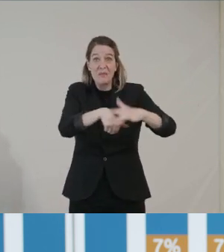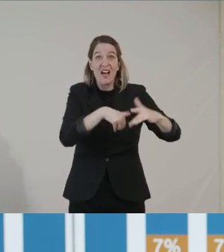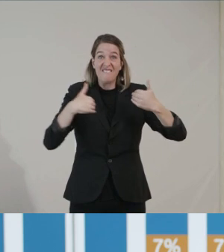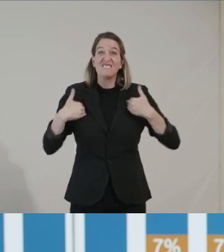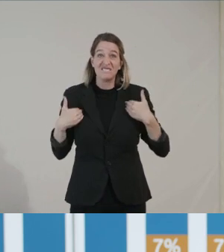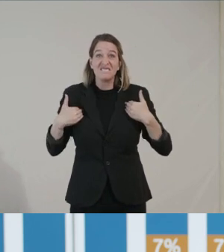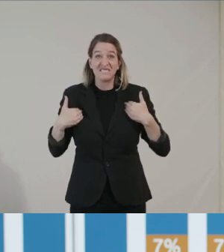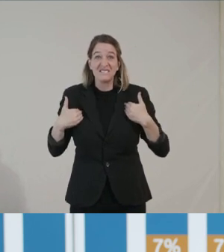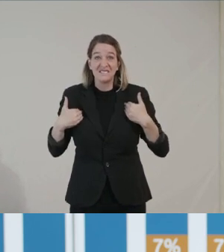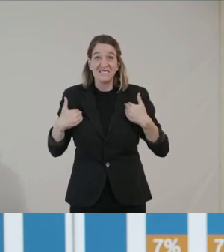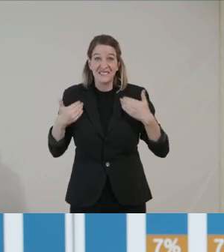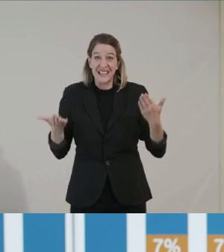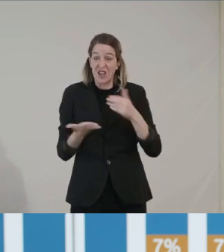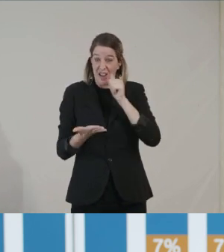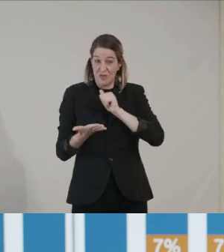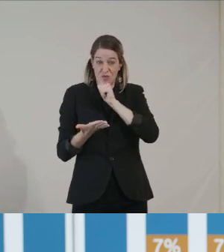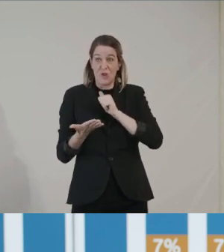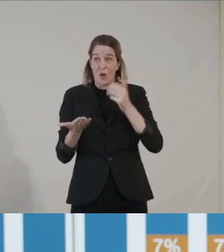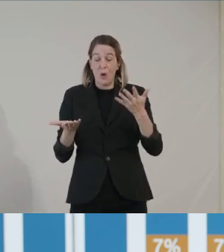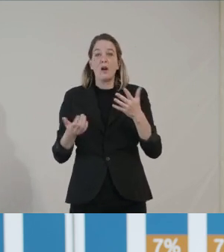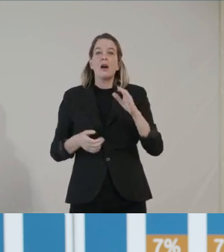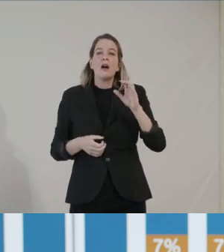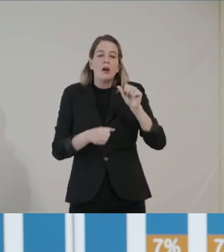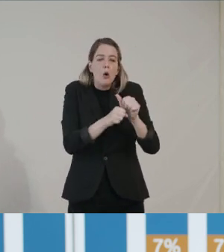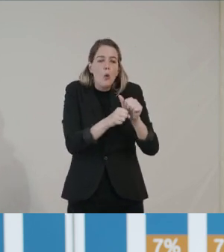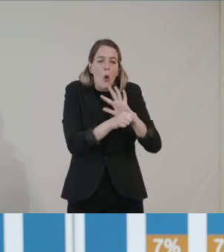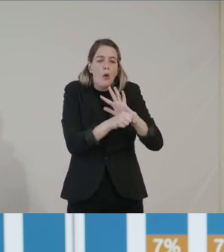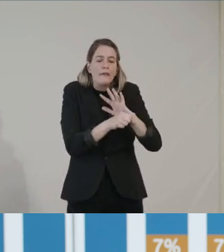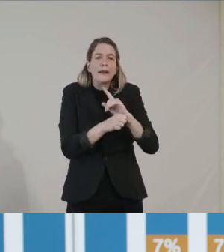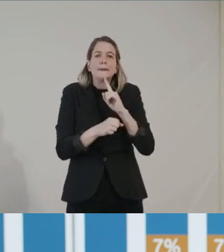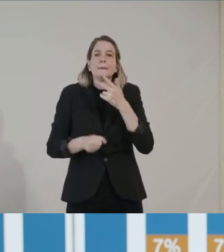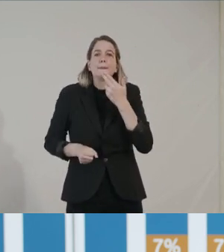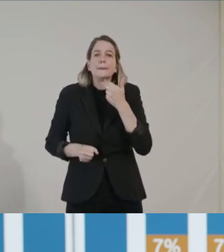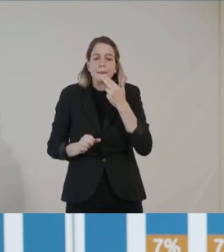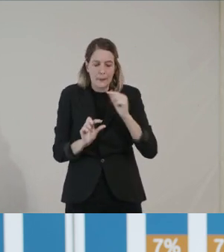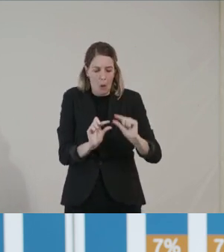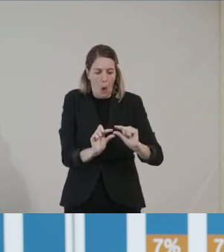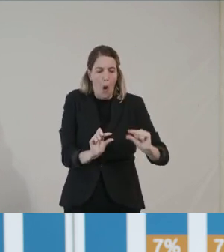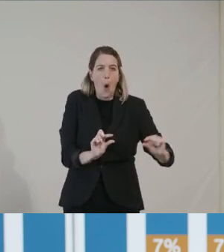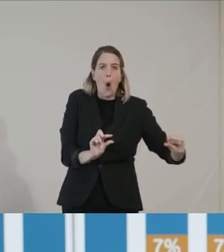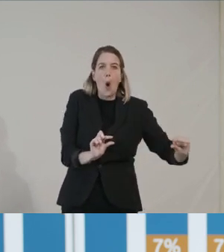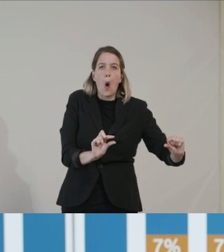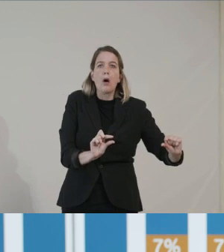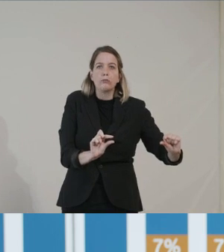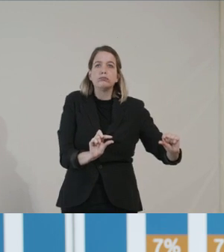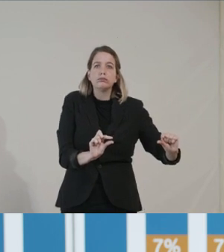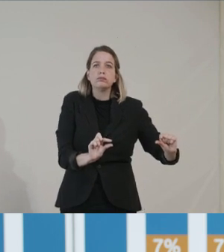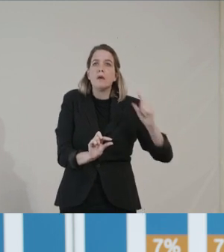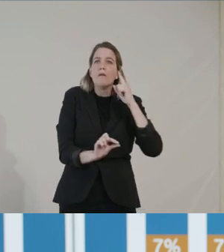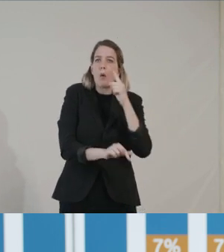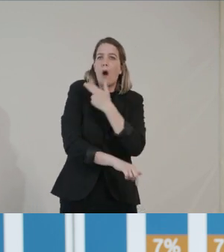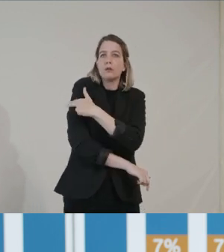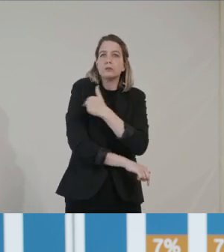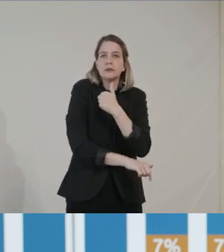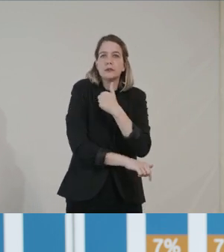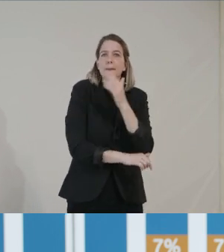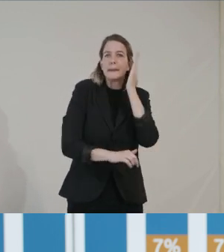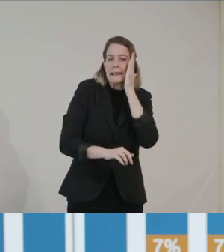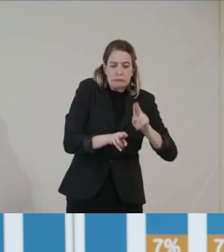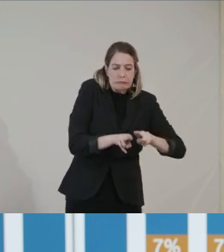cases occupy just a small portion of capacity available of our hospital beds, less